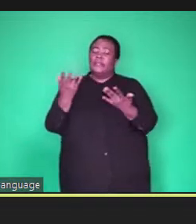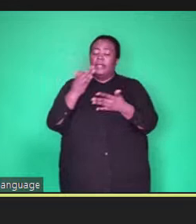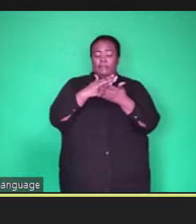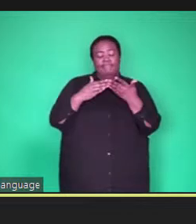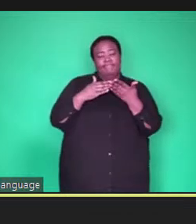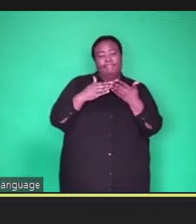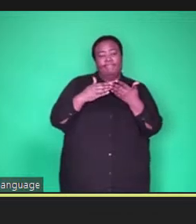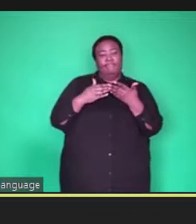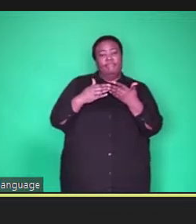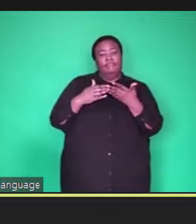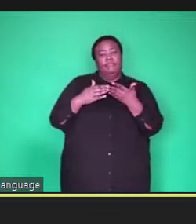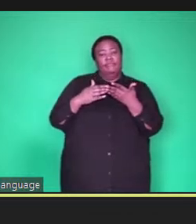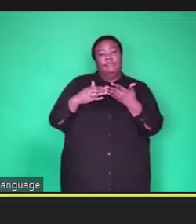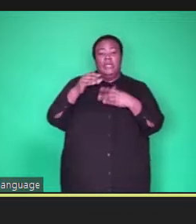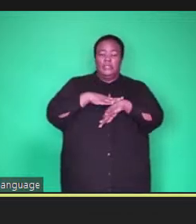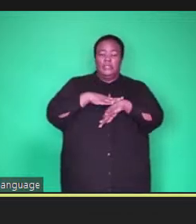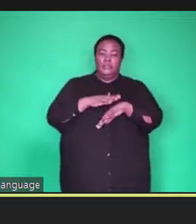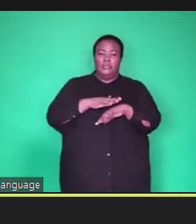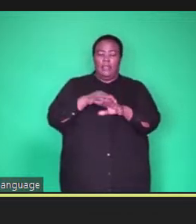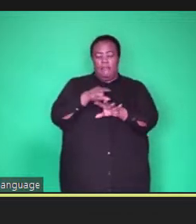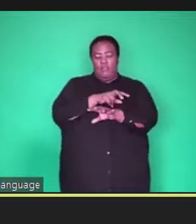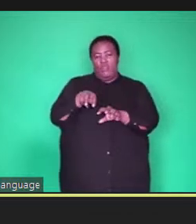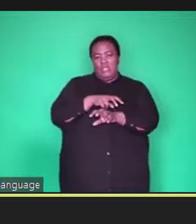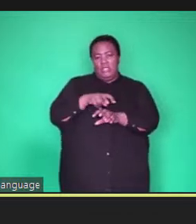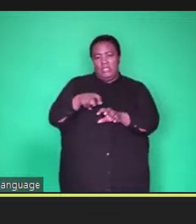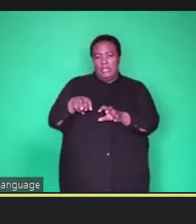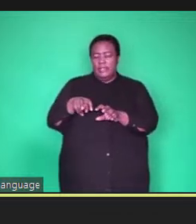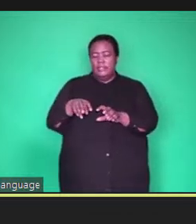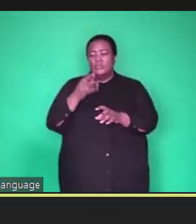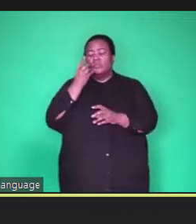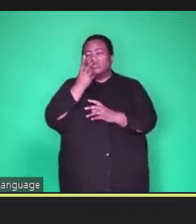and female. These are similar to the numbers that we've been seeing